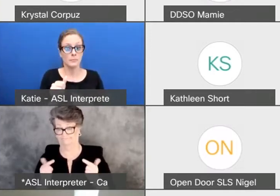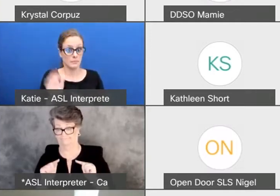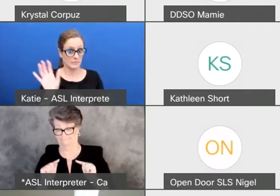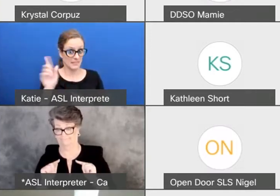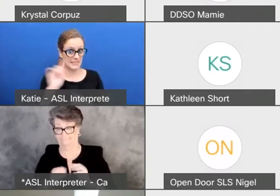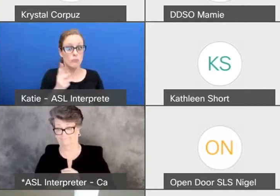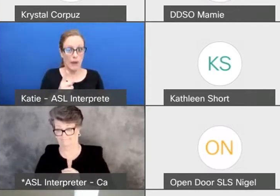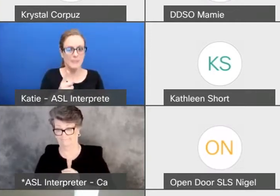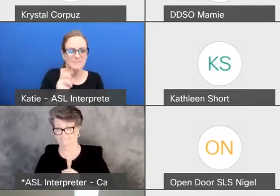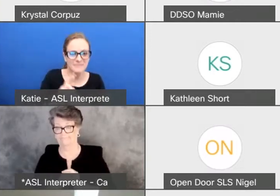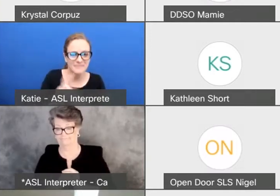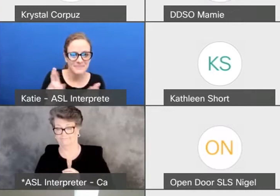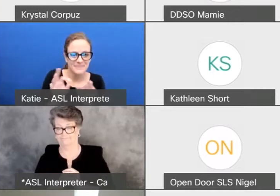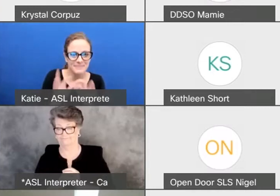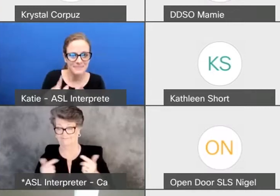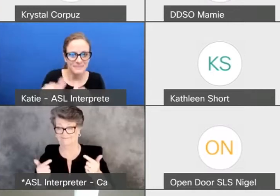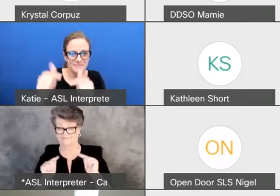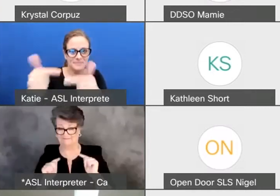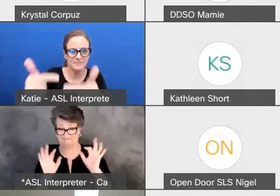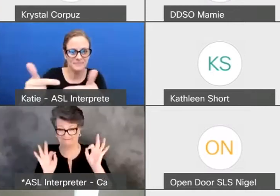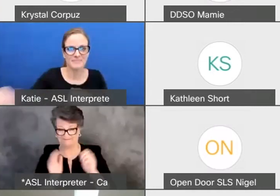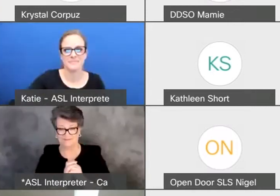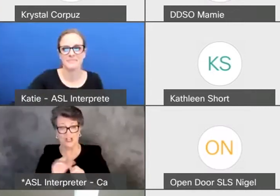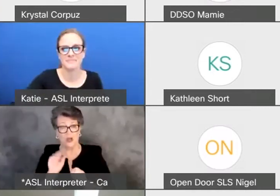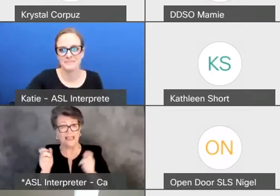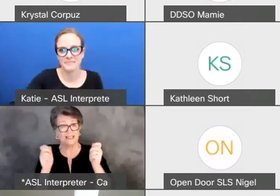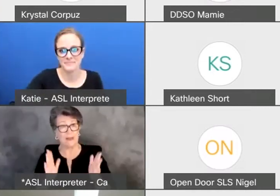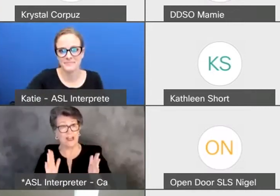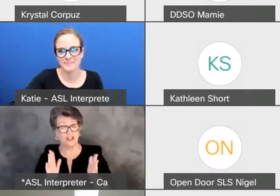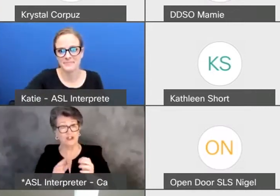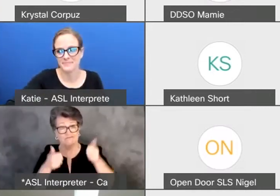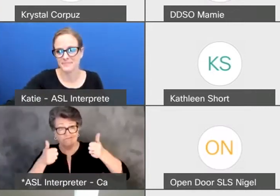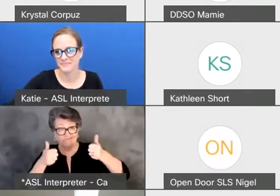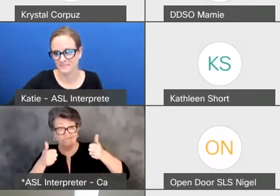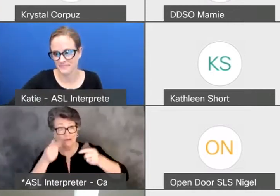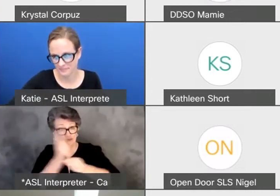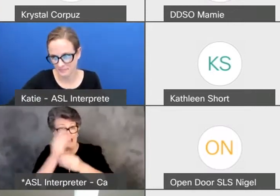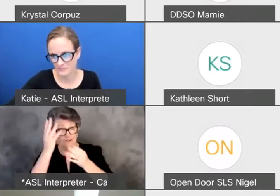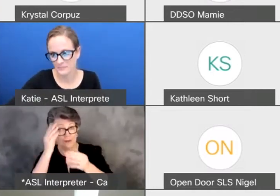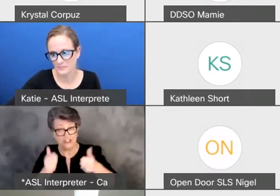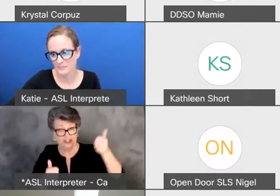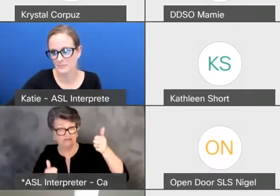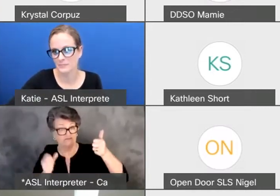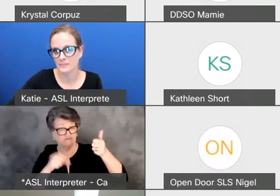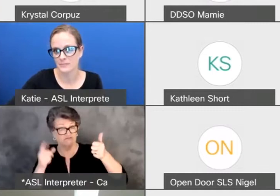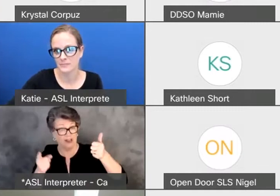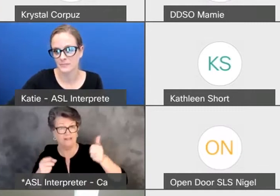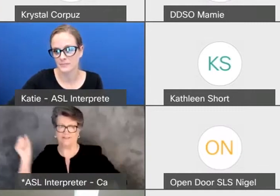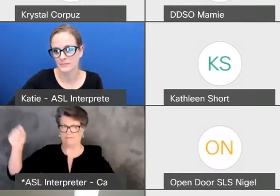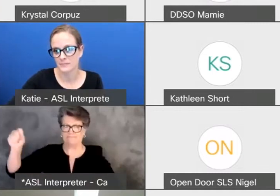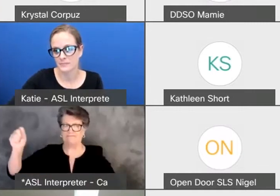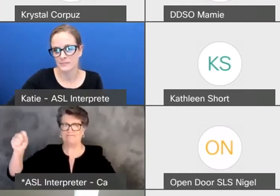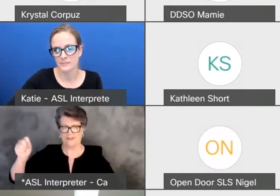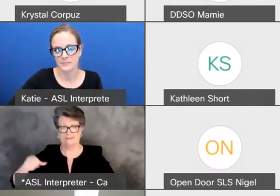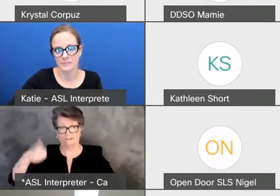there's a case management supervisor that wants to give me a thumbs up on that seems like what we're telling people. Yeah. All right. I'll put my own